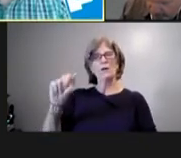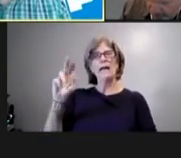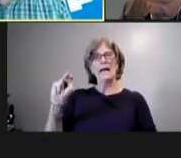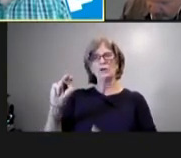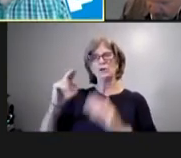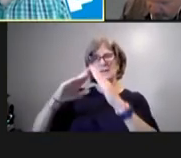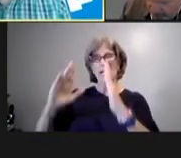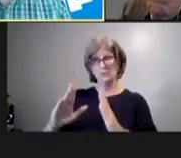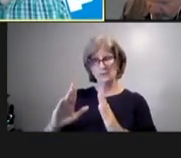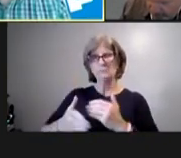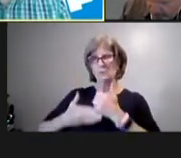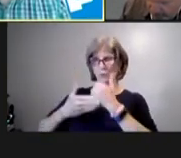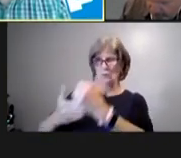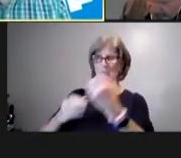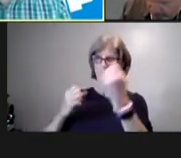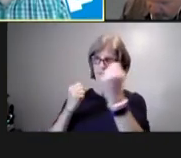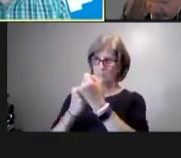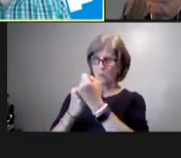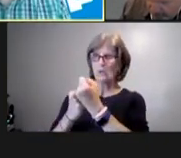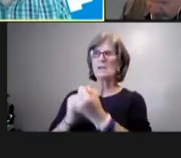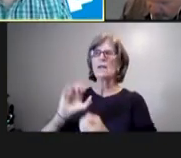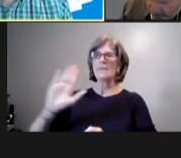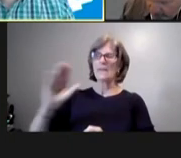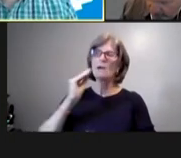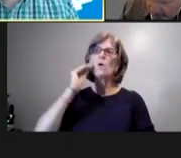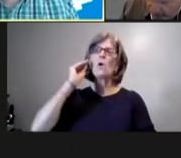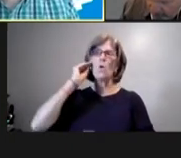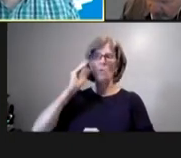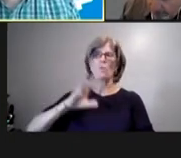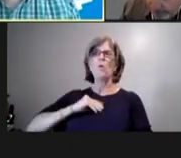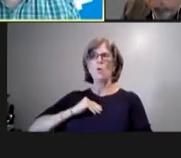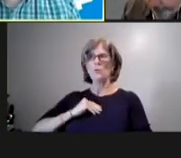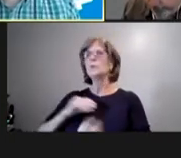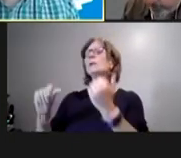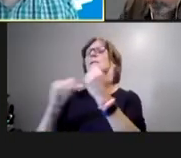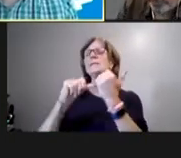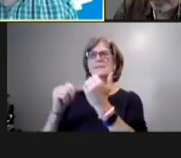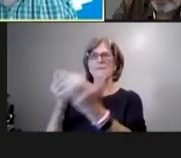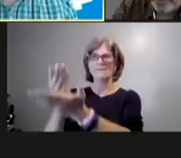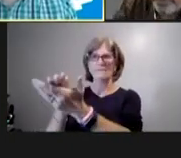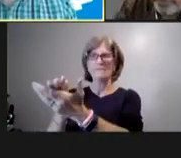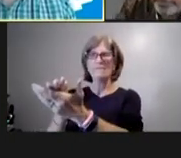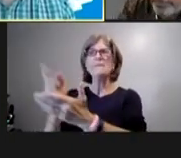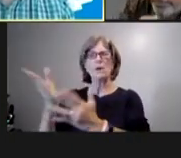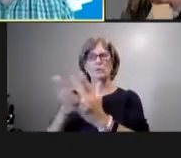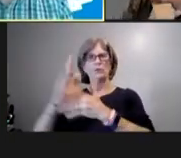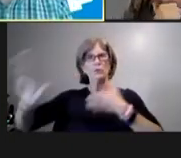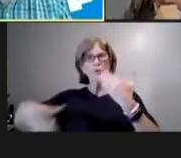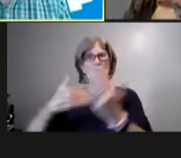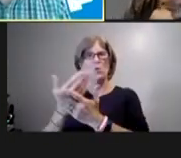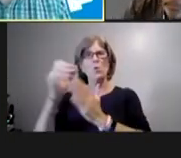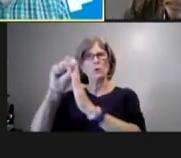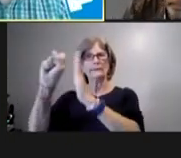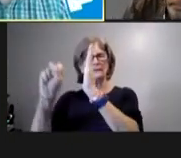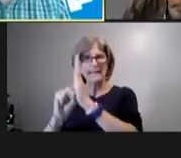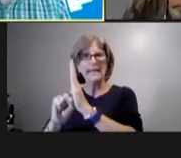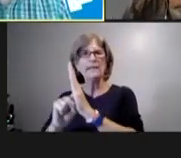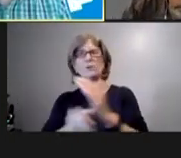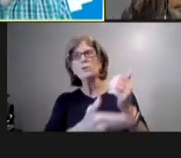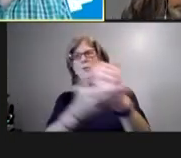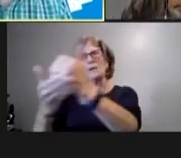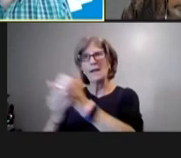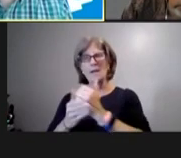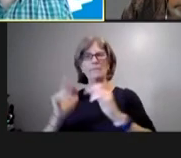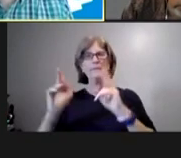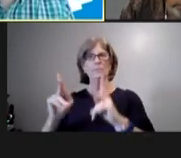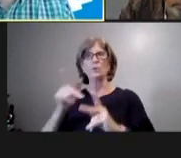efforts around the Homeowner Assistance Fund, which was a statewide effort to assist homeowners who are at risk